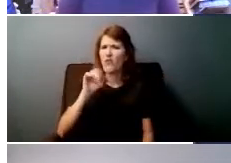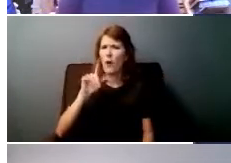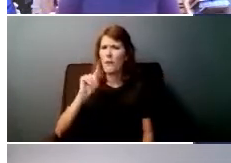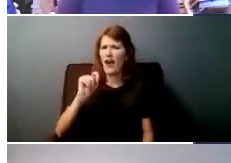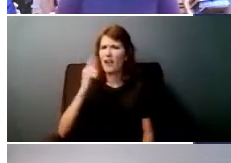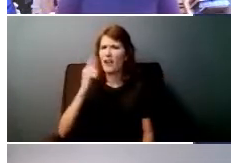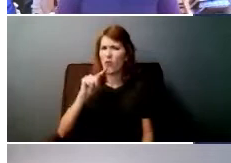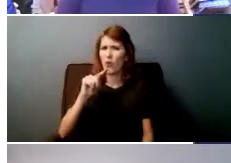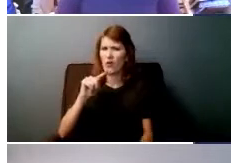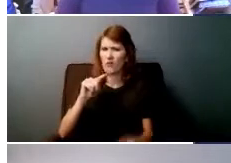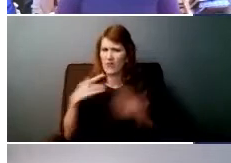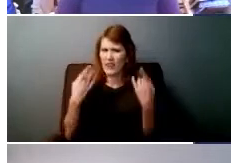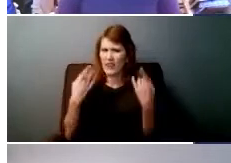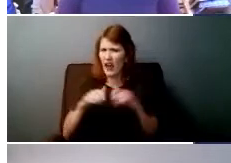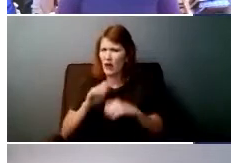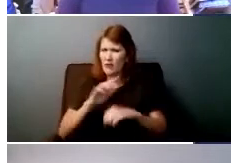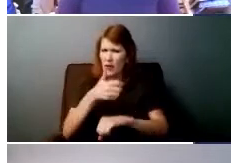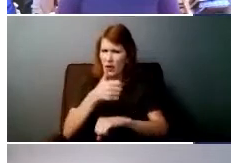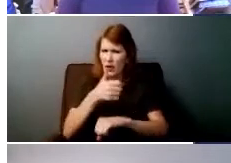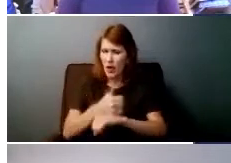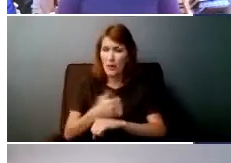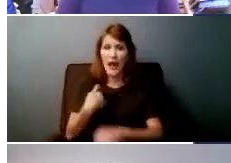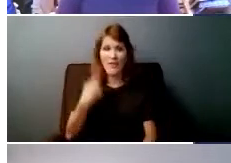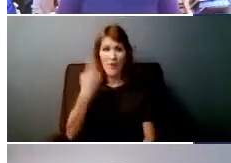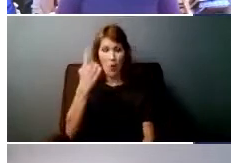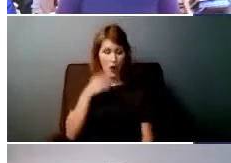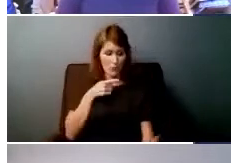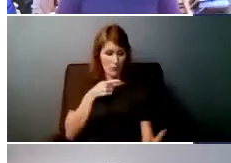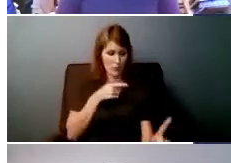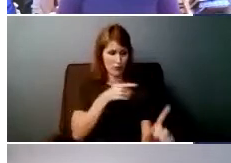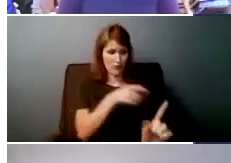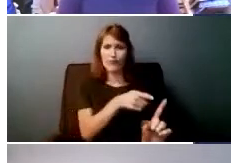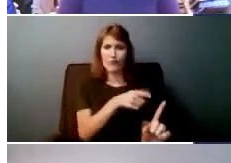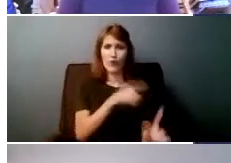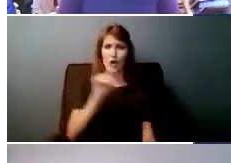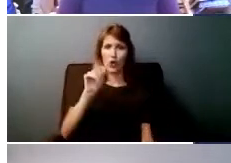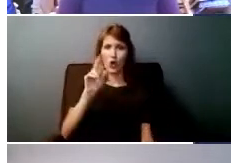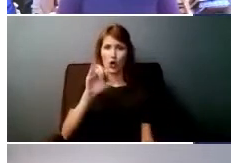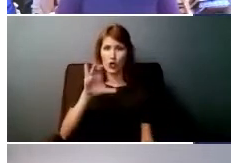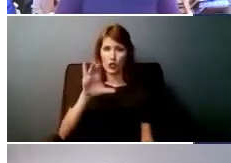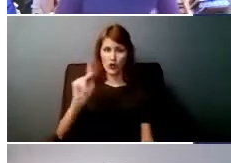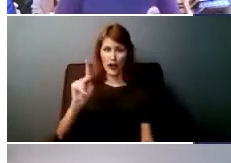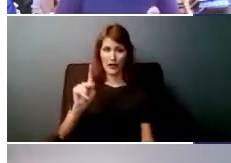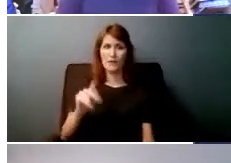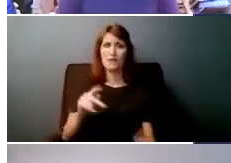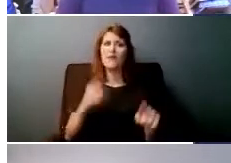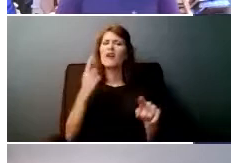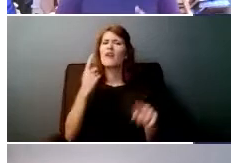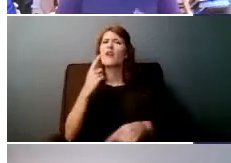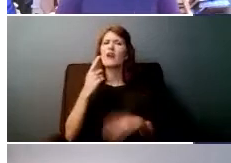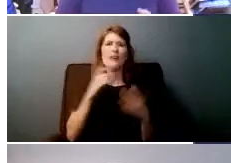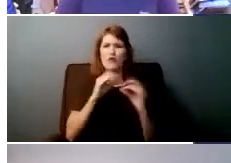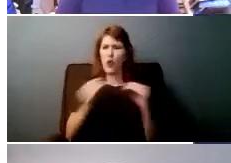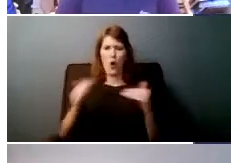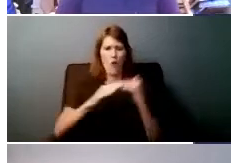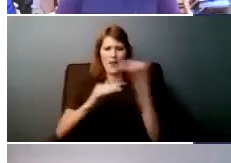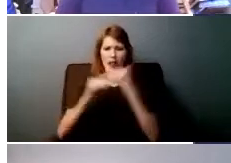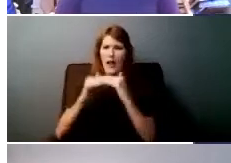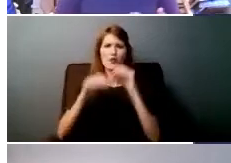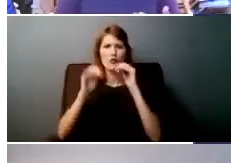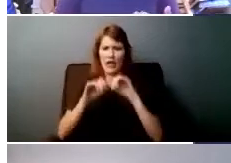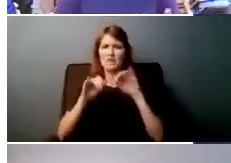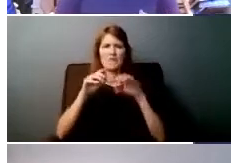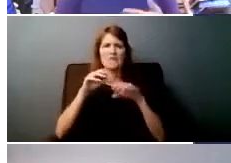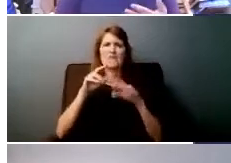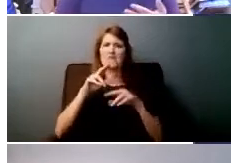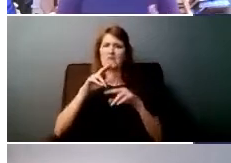track? Today's Accessibility Fest is a great example. The leadership track, there's no overlaps. You can sit in sessions back to back to back